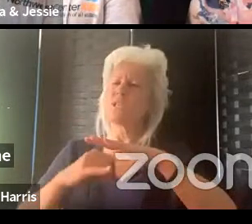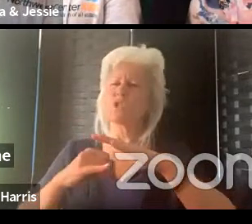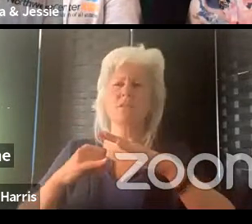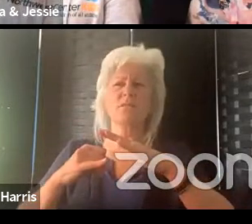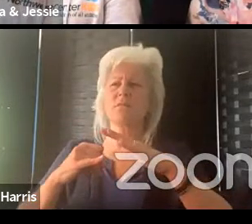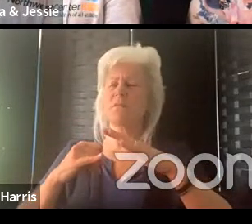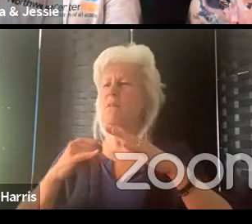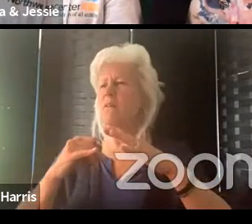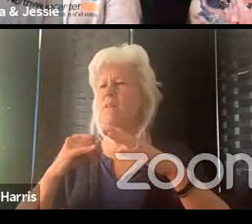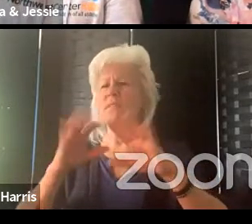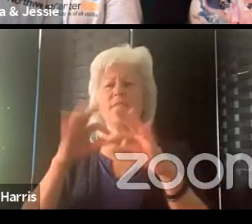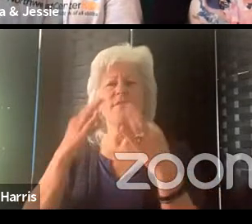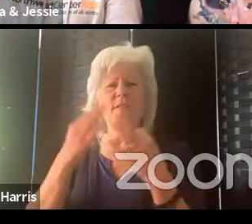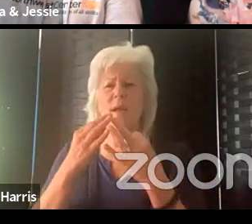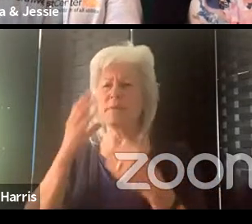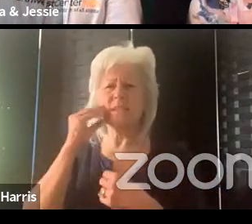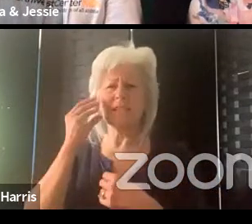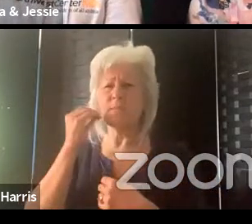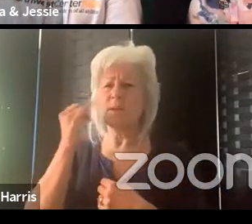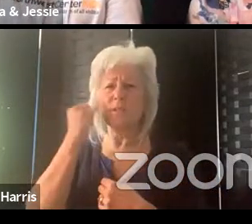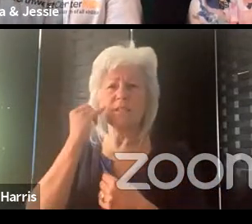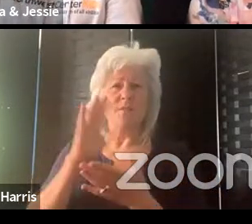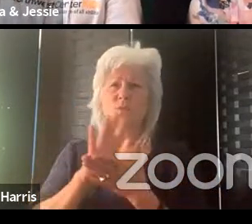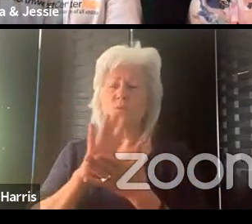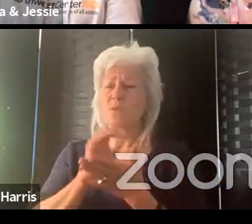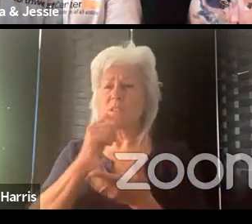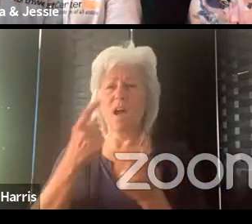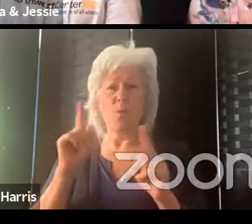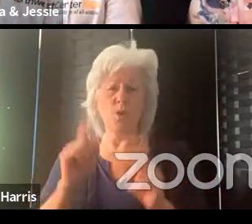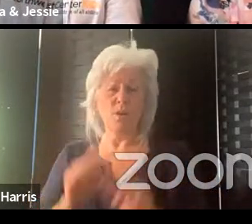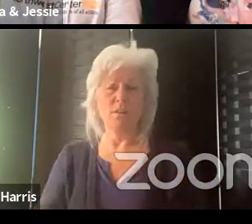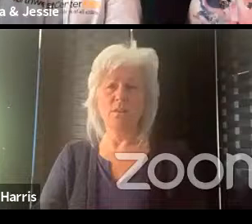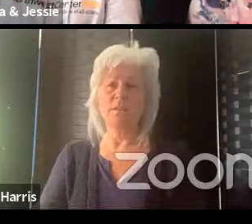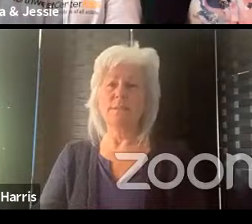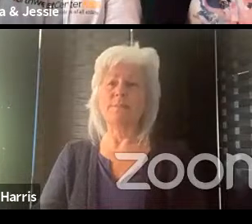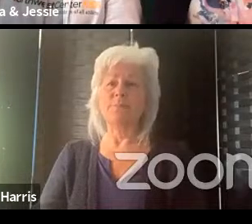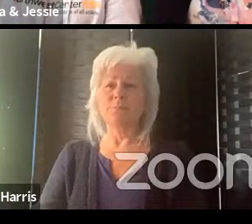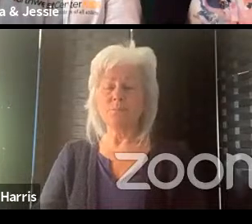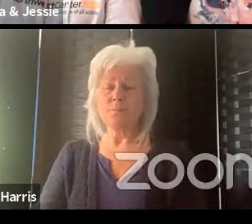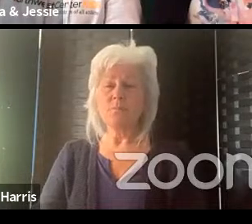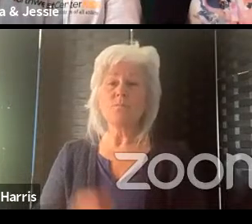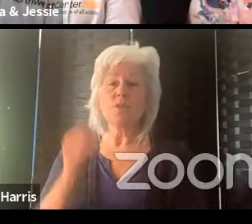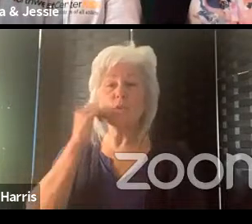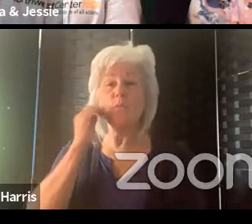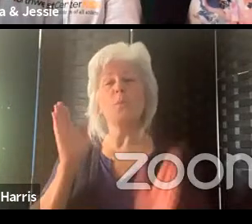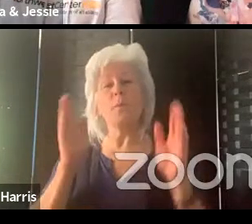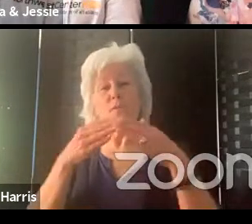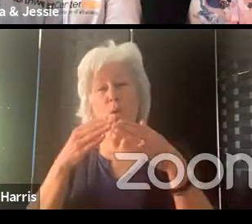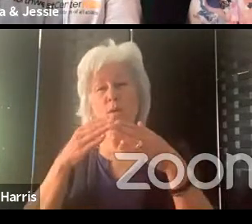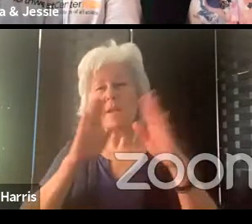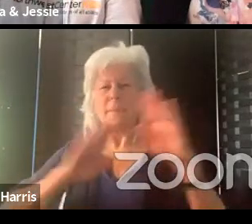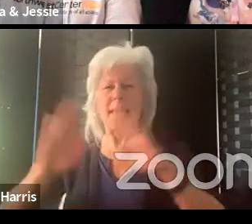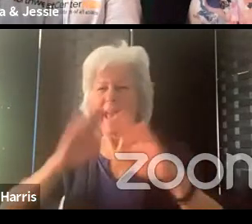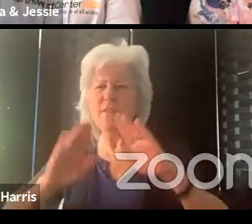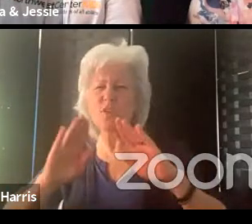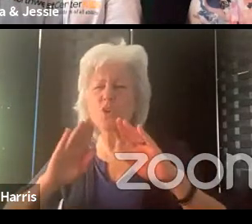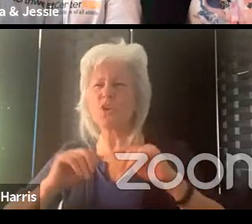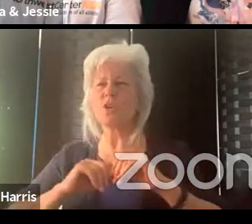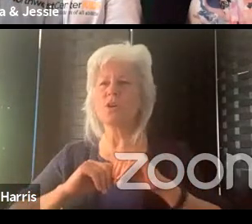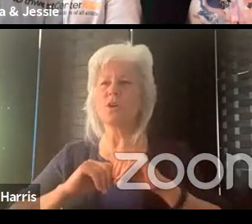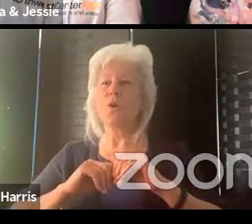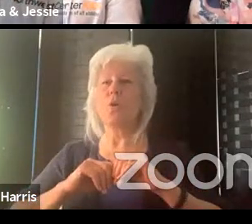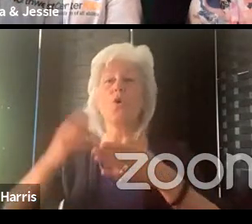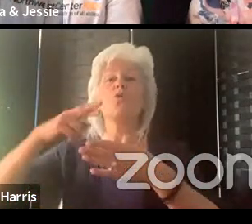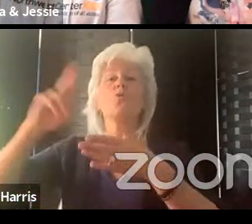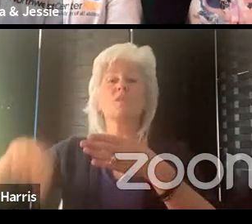children experience when things don't go well in school. So I think that, you know, when we focus on behavior or rather on the result